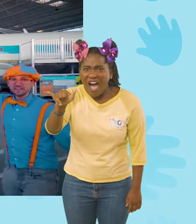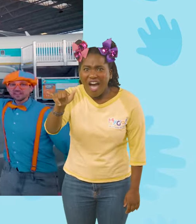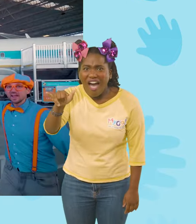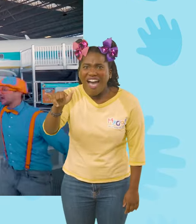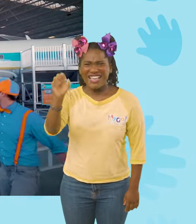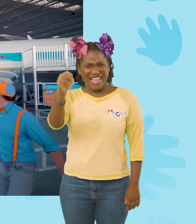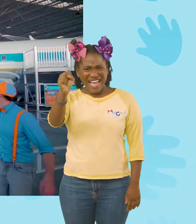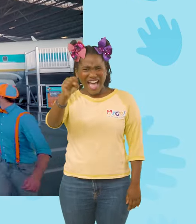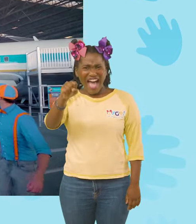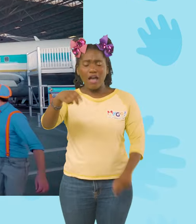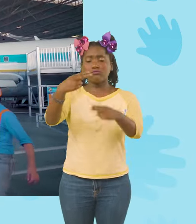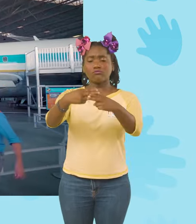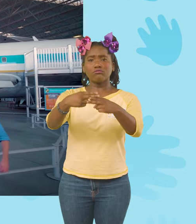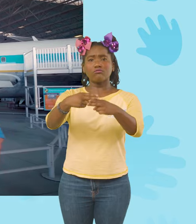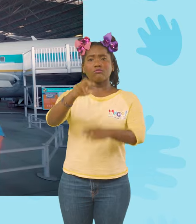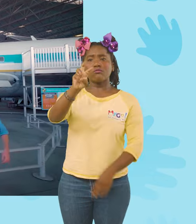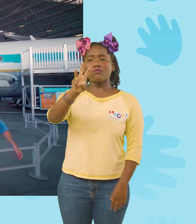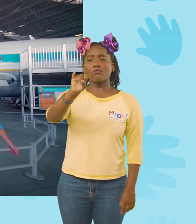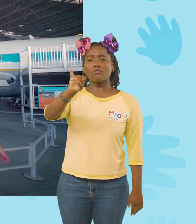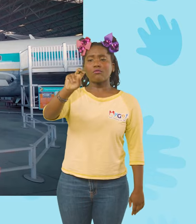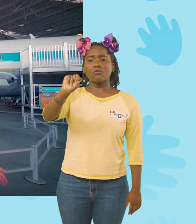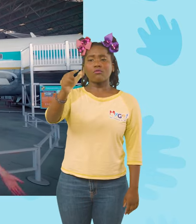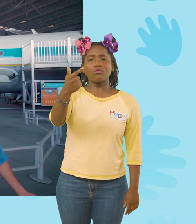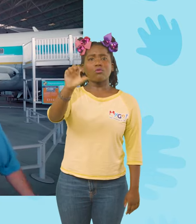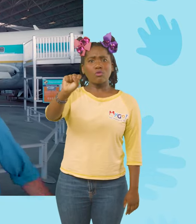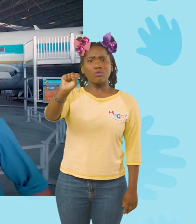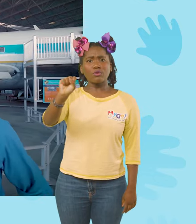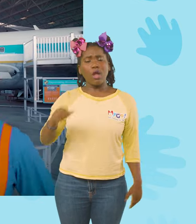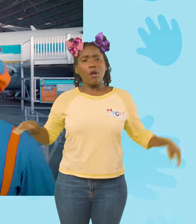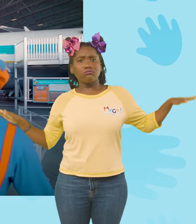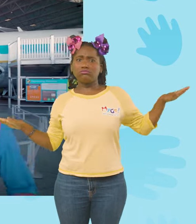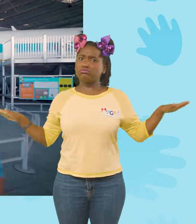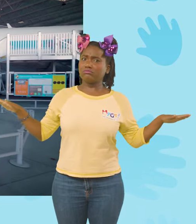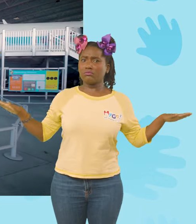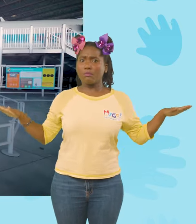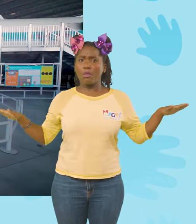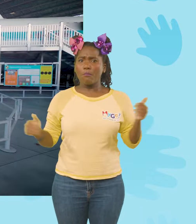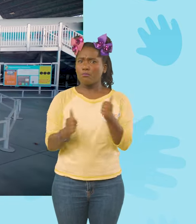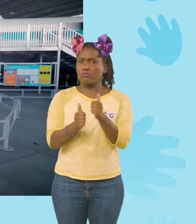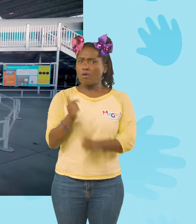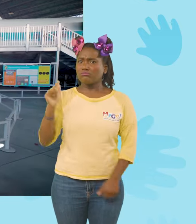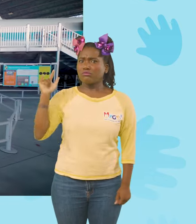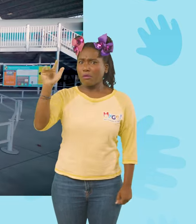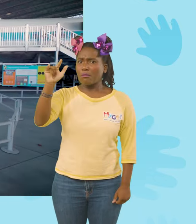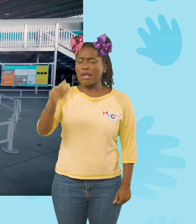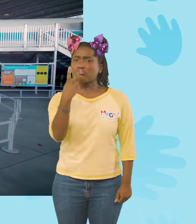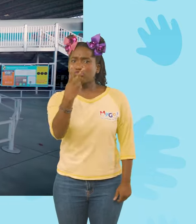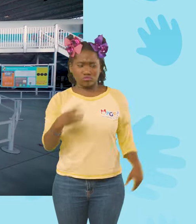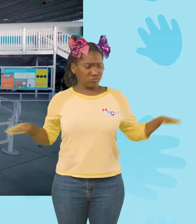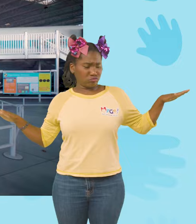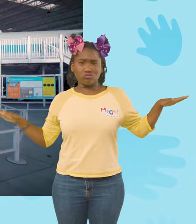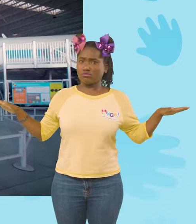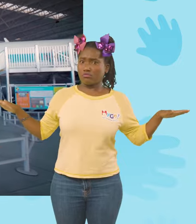Yeah! These are called wings. Most airplanes have two wings that go